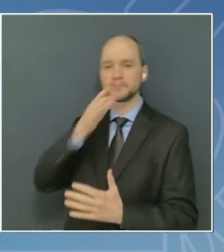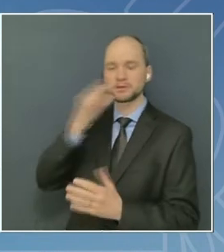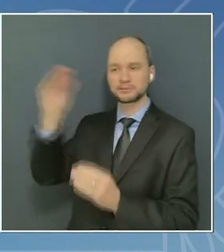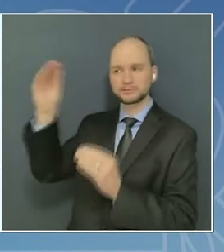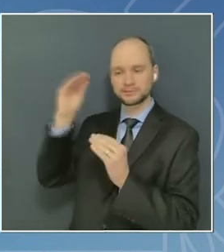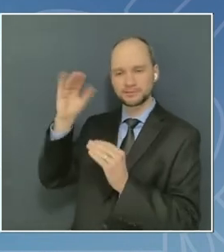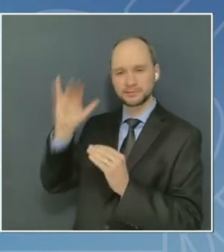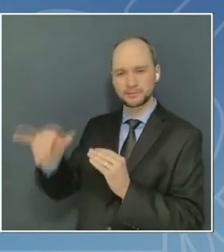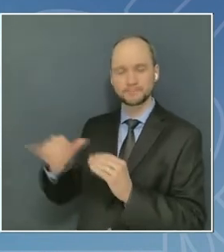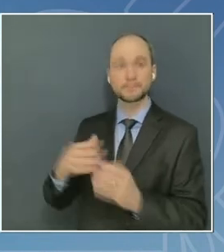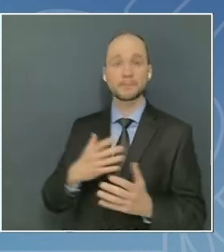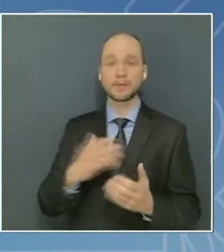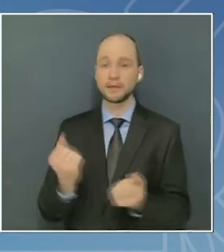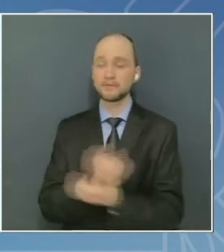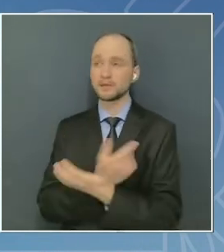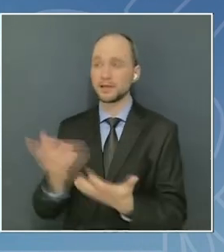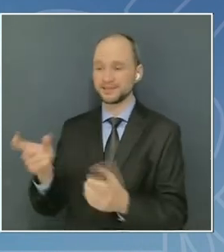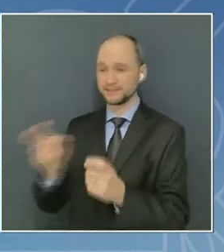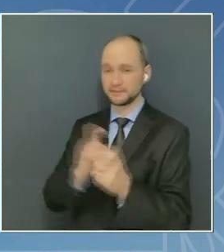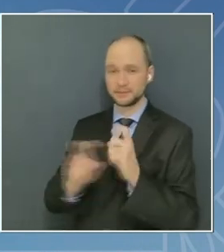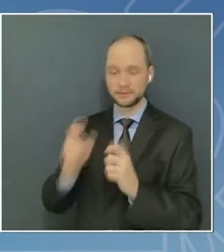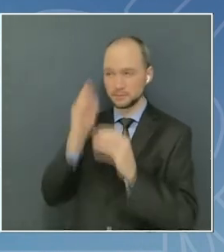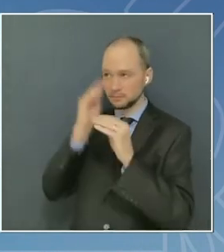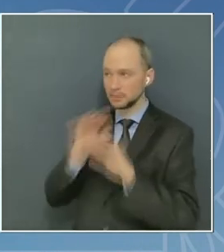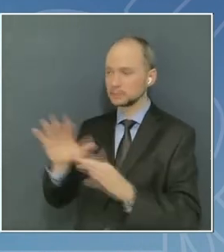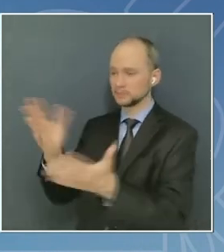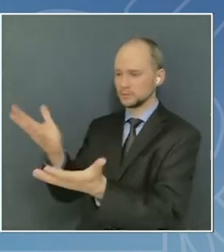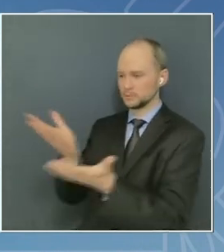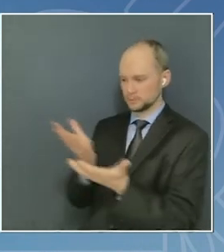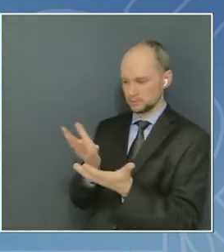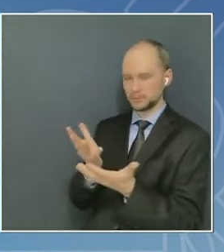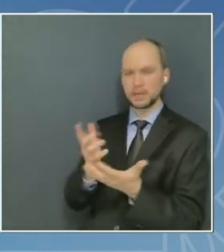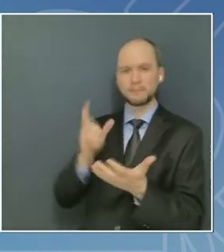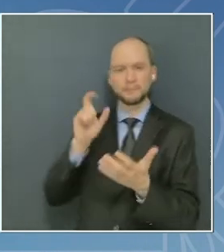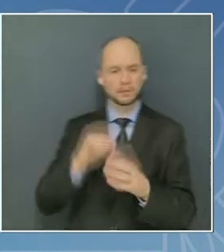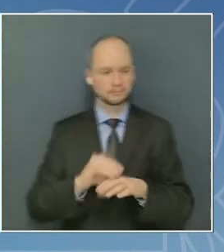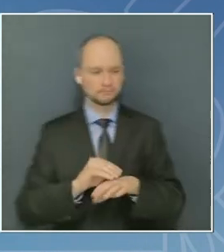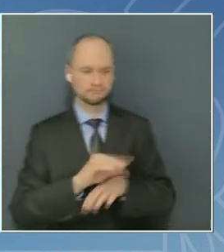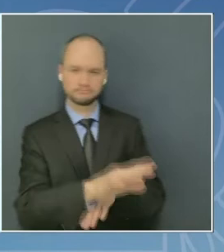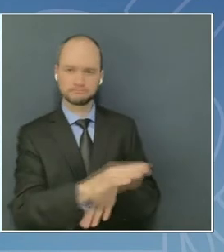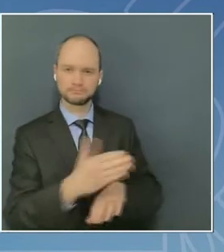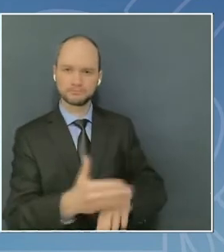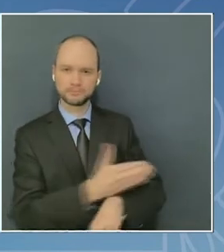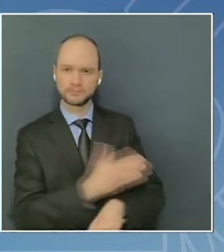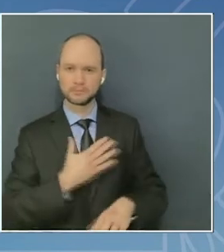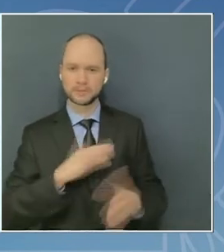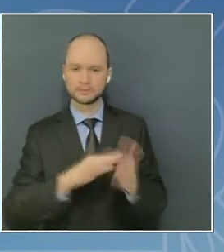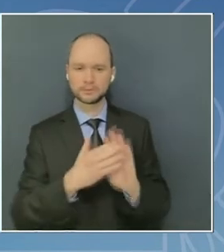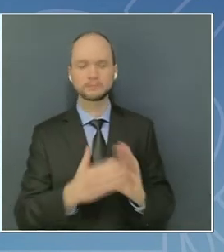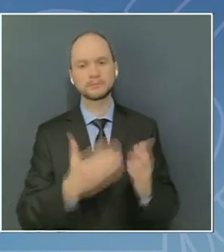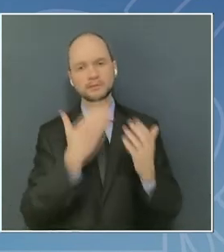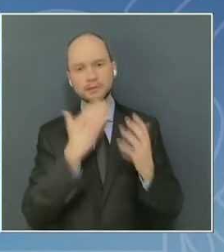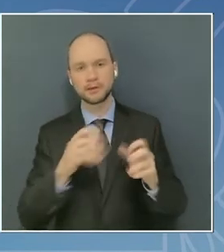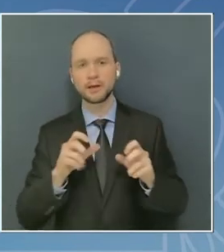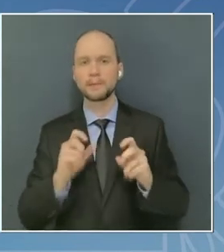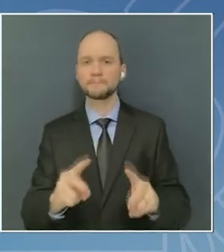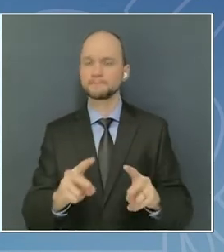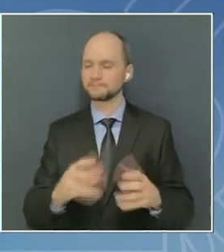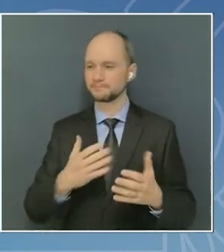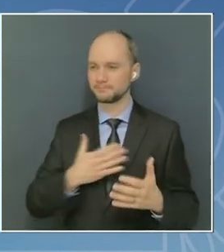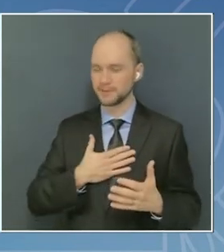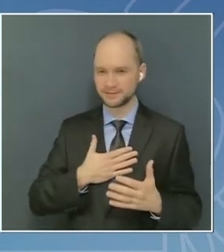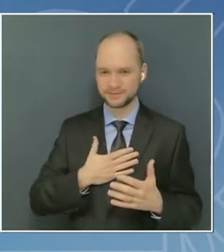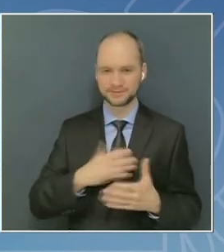given, I have to make my community better. So again, thank you so much for the opportunity to share my story, and akun mafuntung